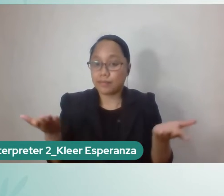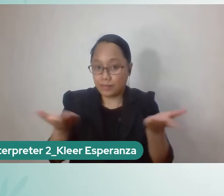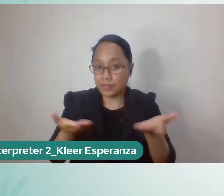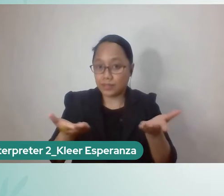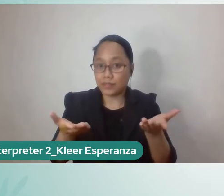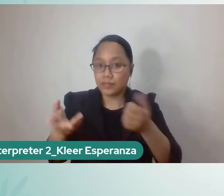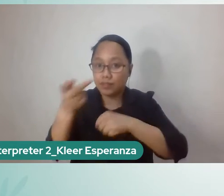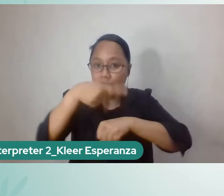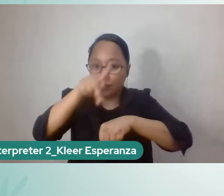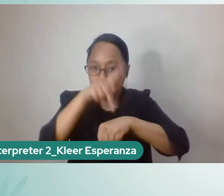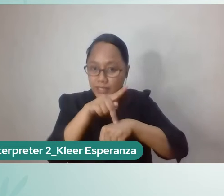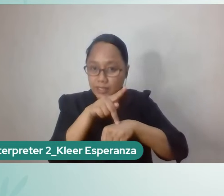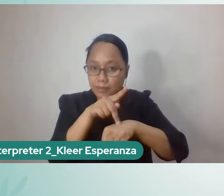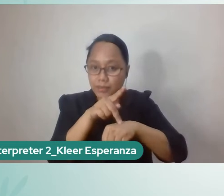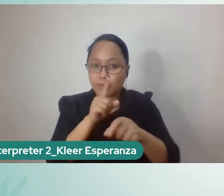sure that you've been wanting to ask